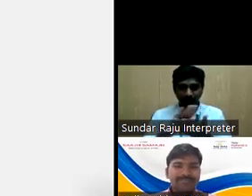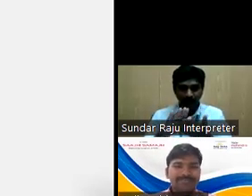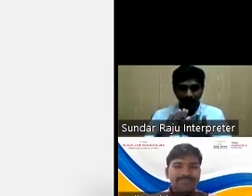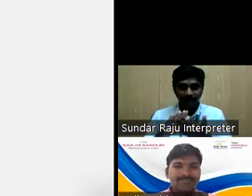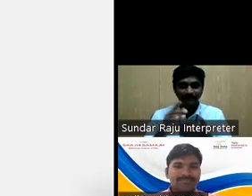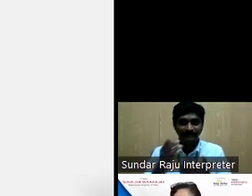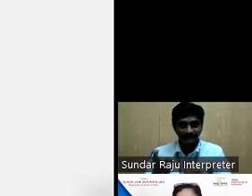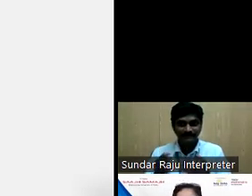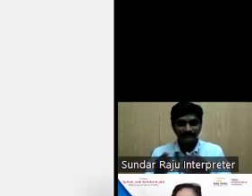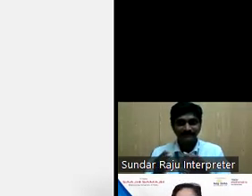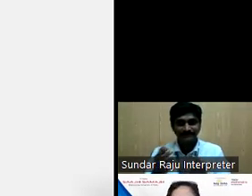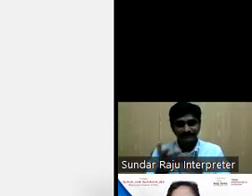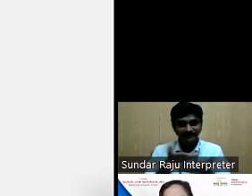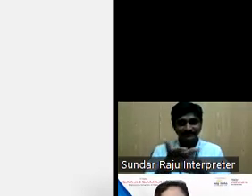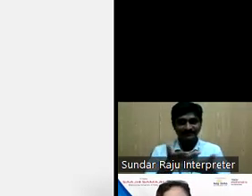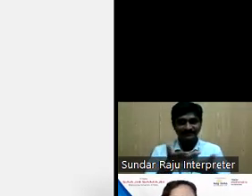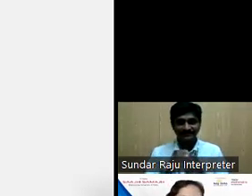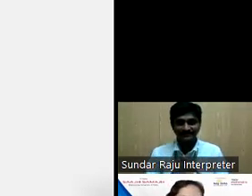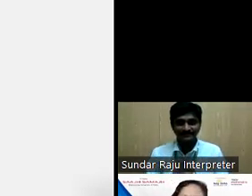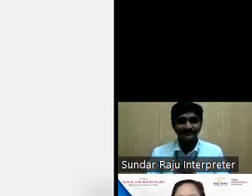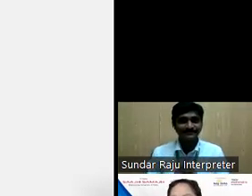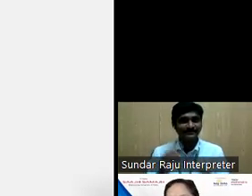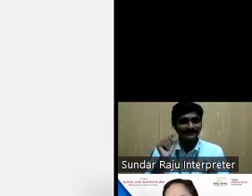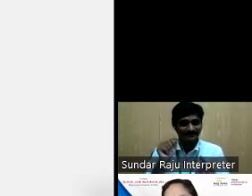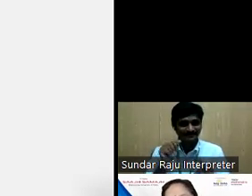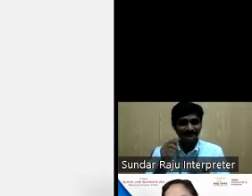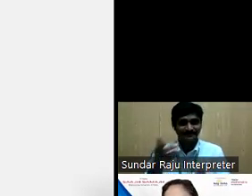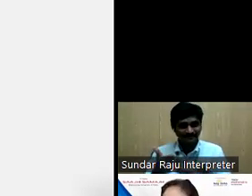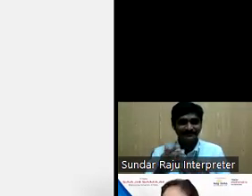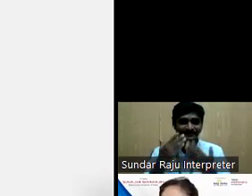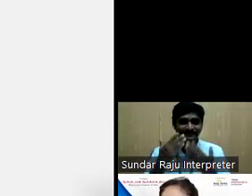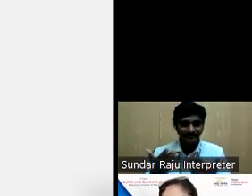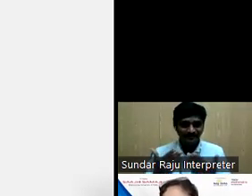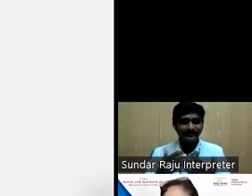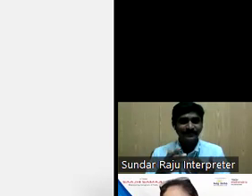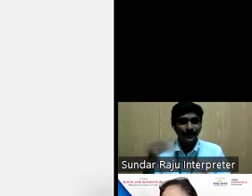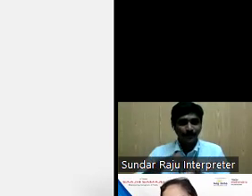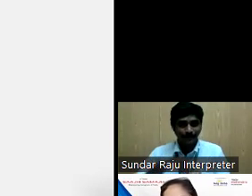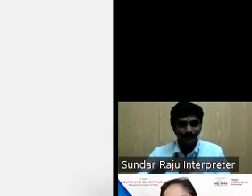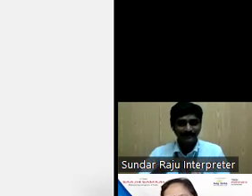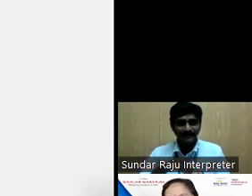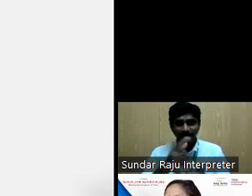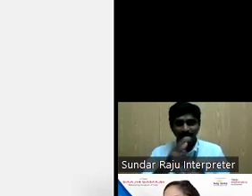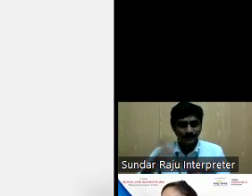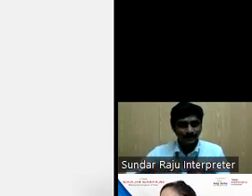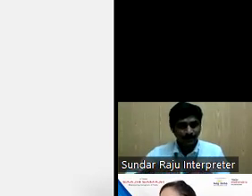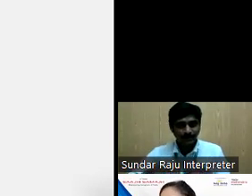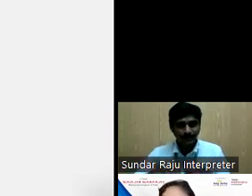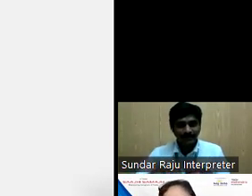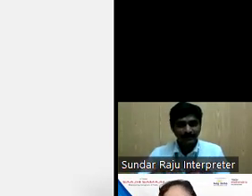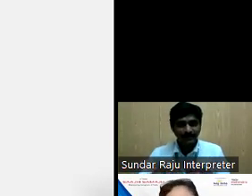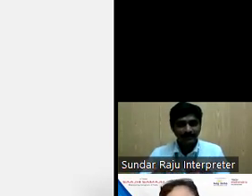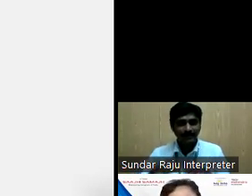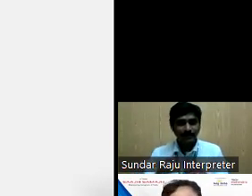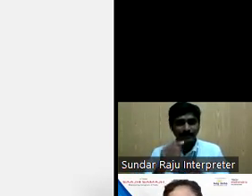Thank you, Anji. Thanks for the introduction. Once again, welcome to everyone who has joined today's event. I want to